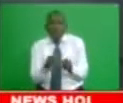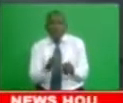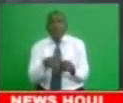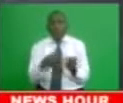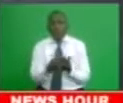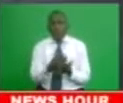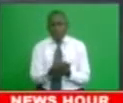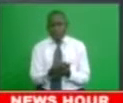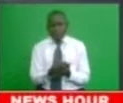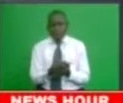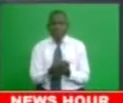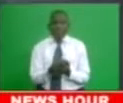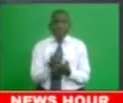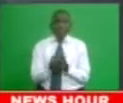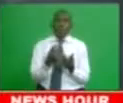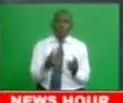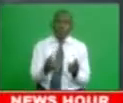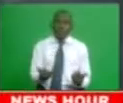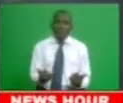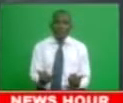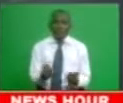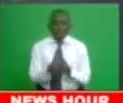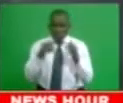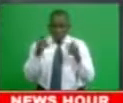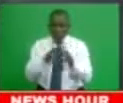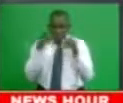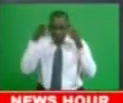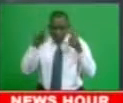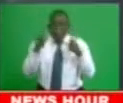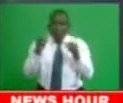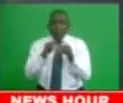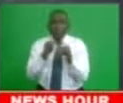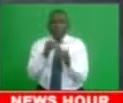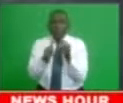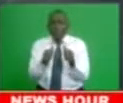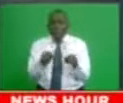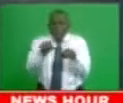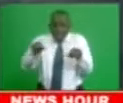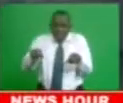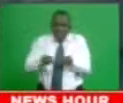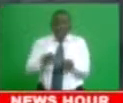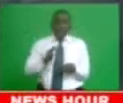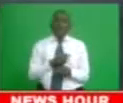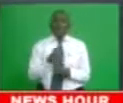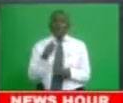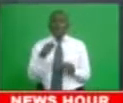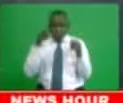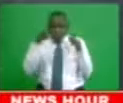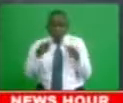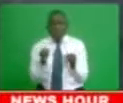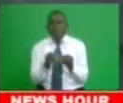enterprises. But what we have to do now is to focus very well on which sector we have to focus